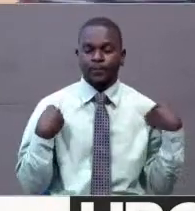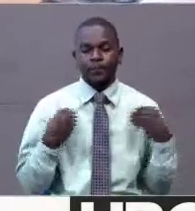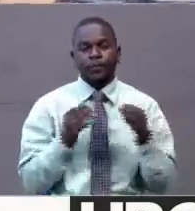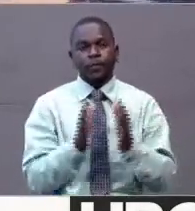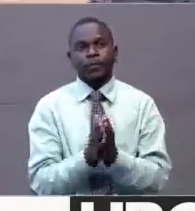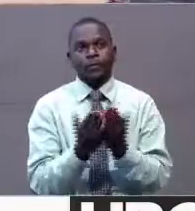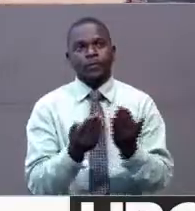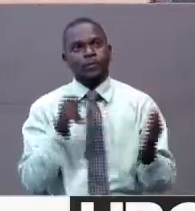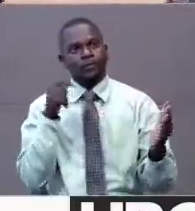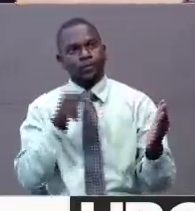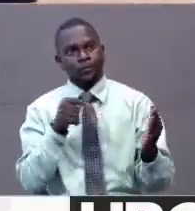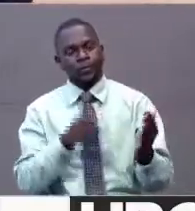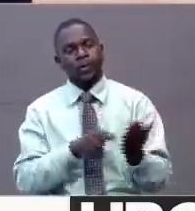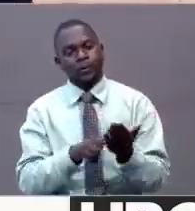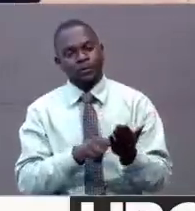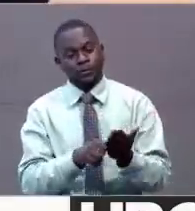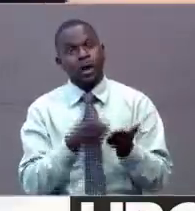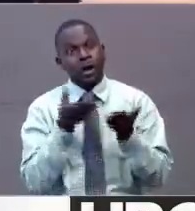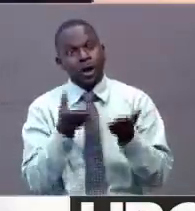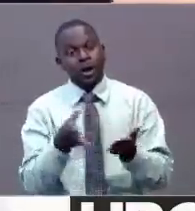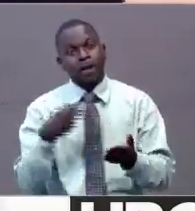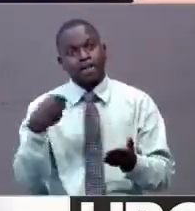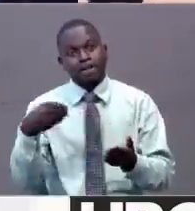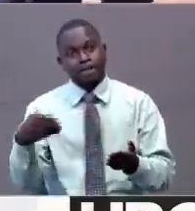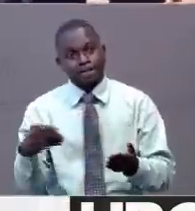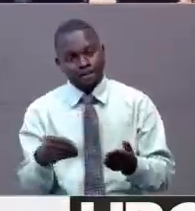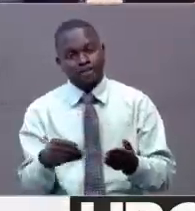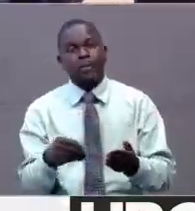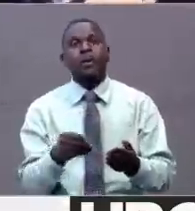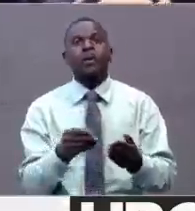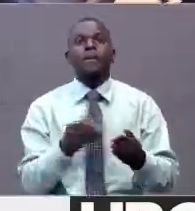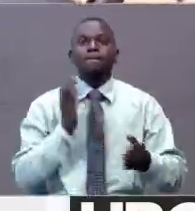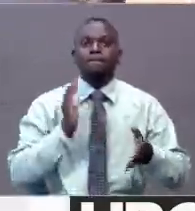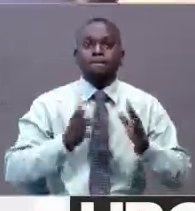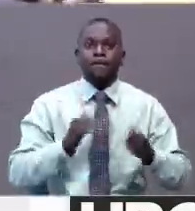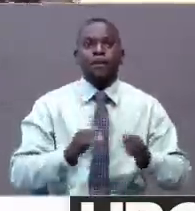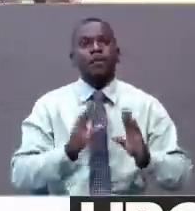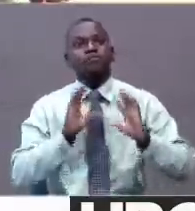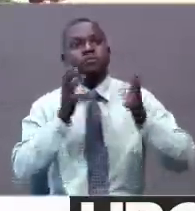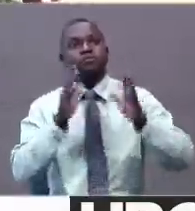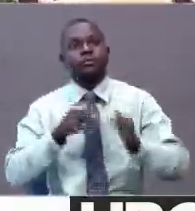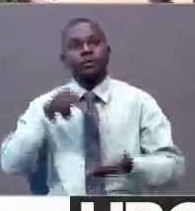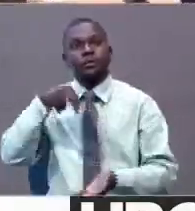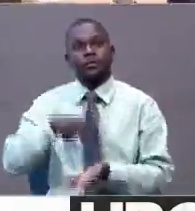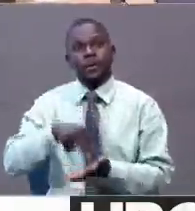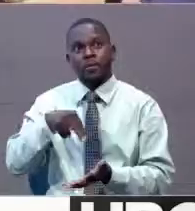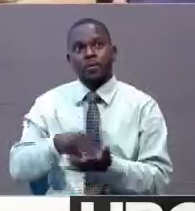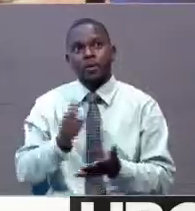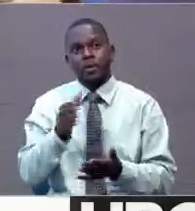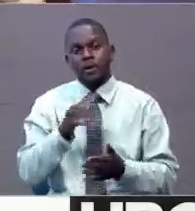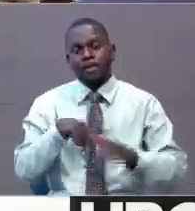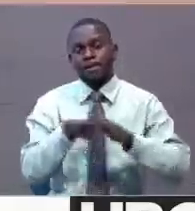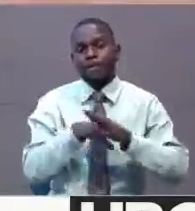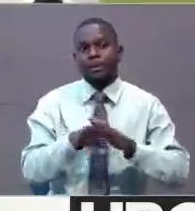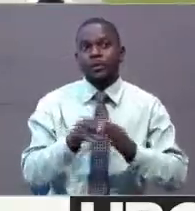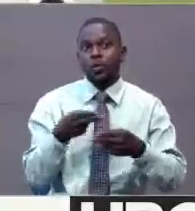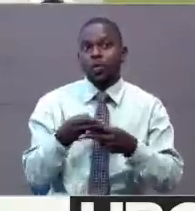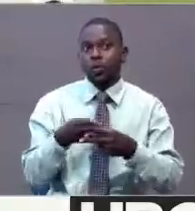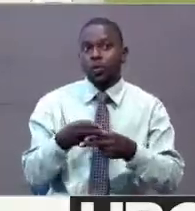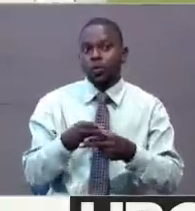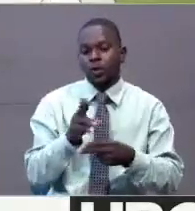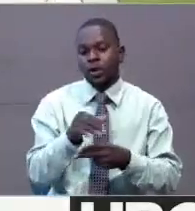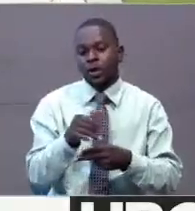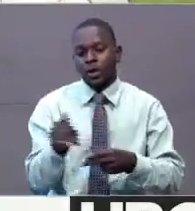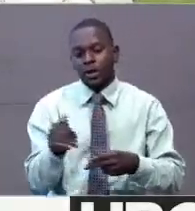manual emphasizes use of readily available material to ensure playthrough running, throwing and jumping, which is the basis for almost all